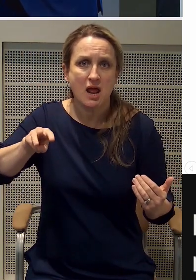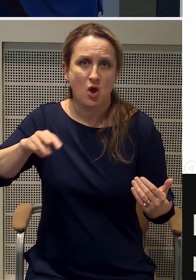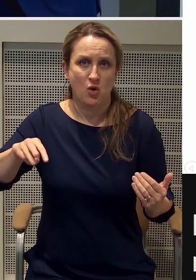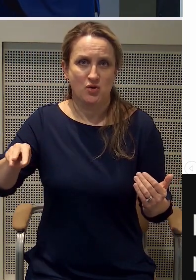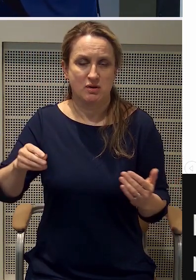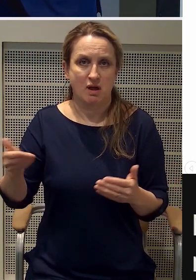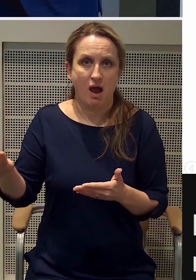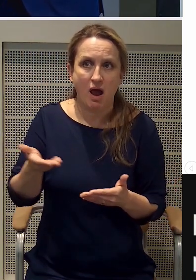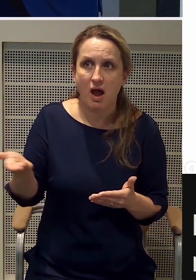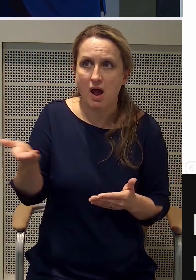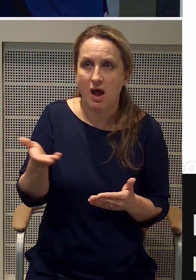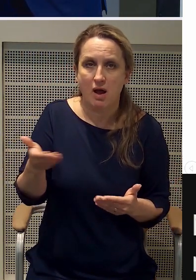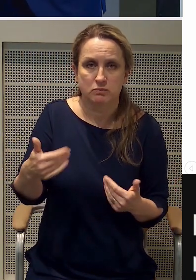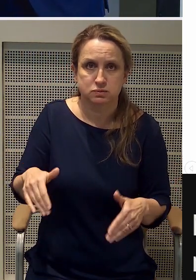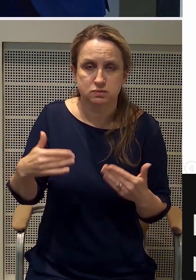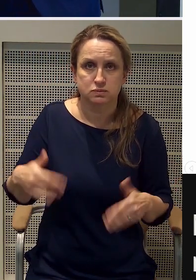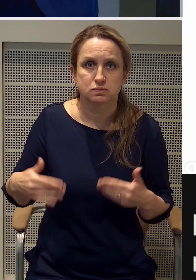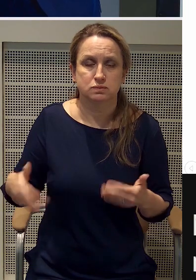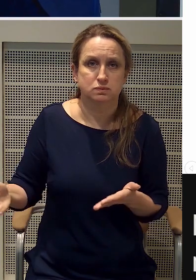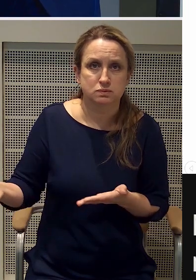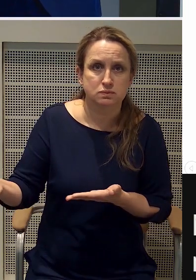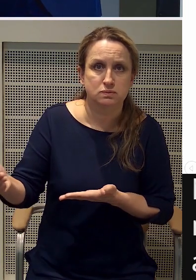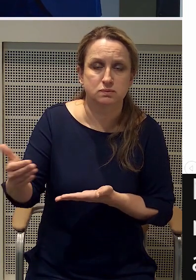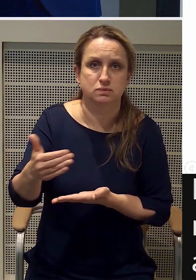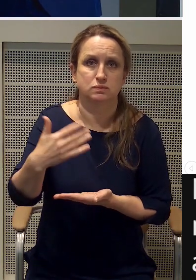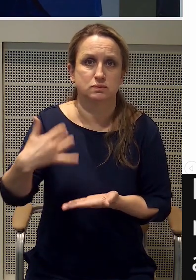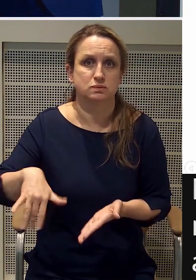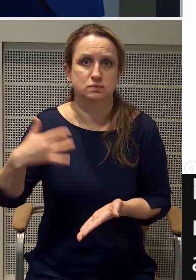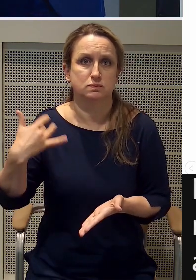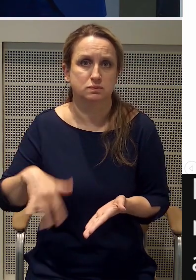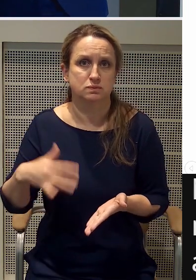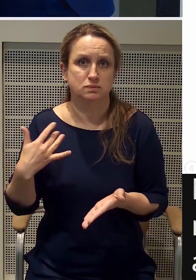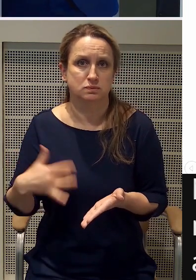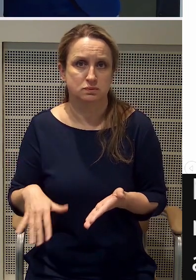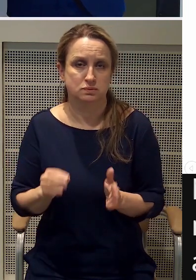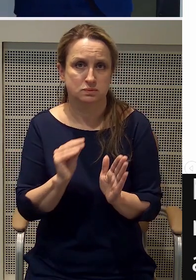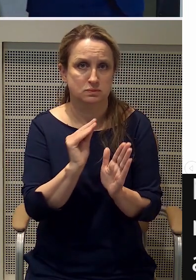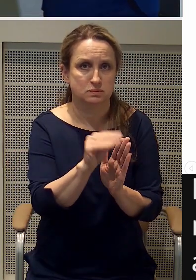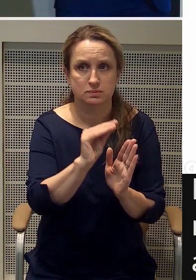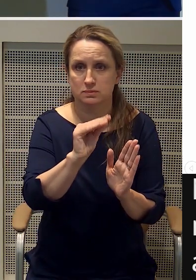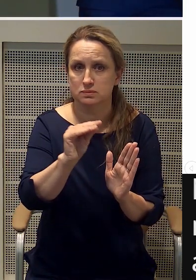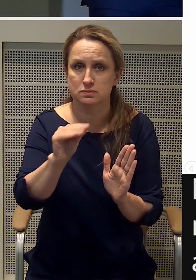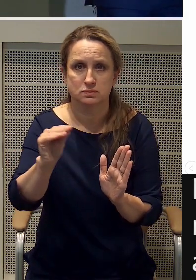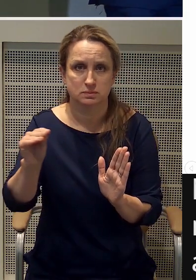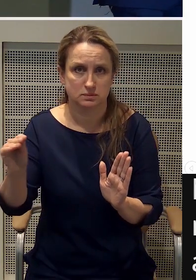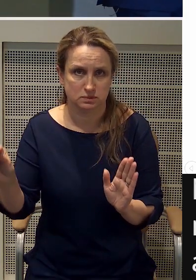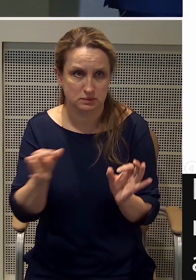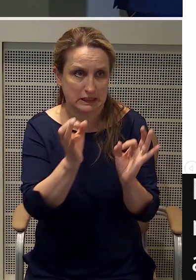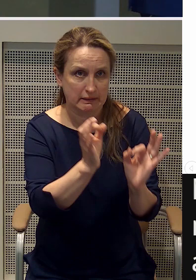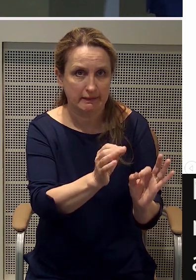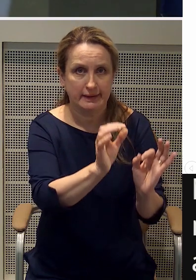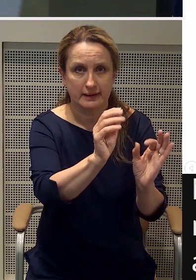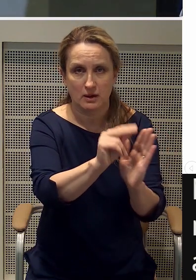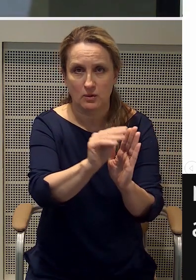from tens of thousands of euros. Now you pay for medicines that cost